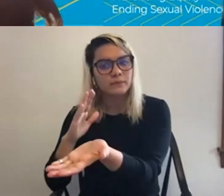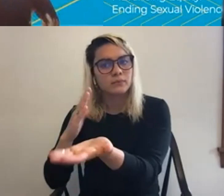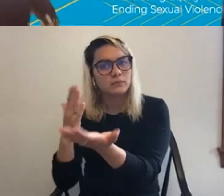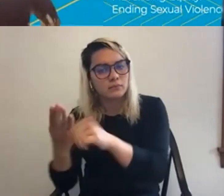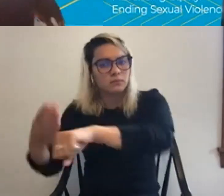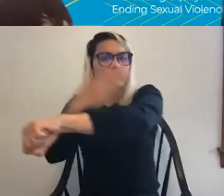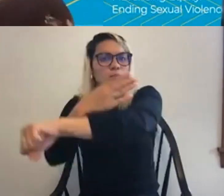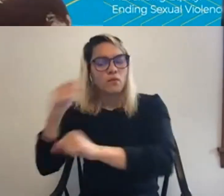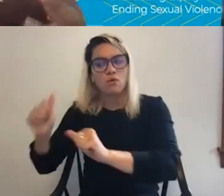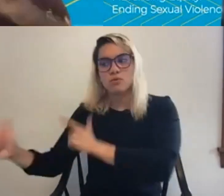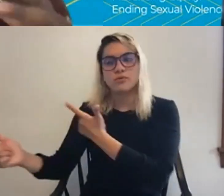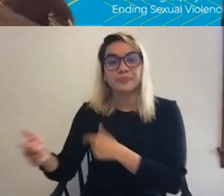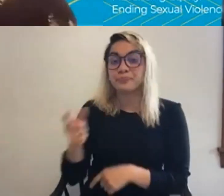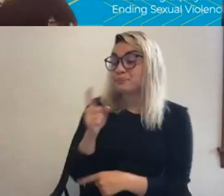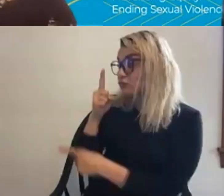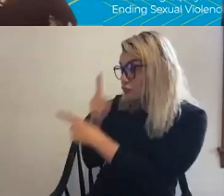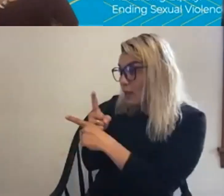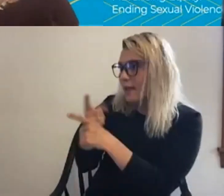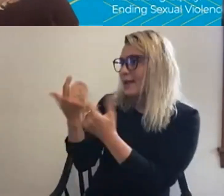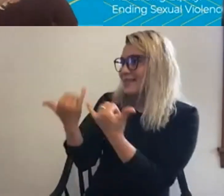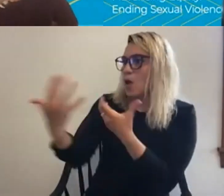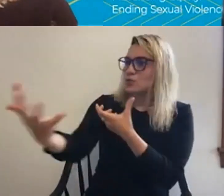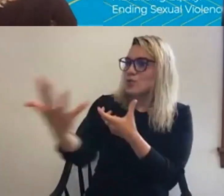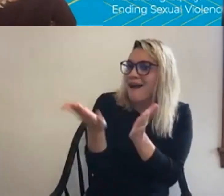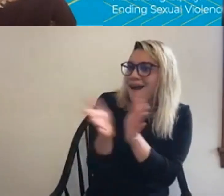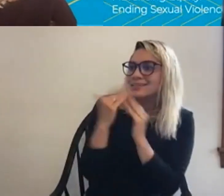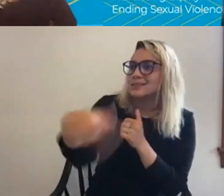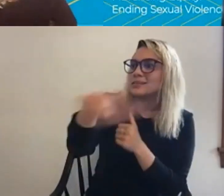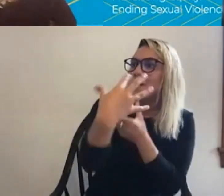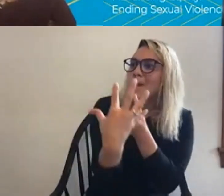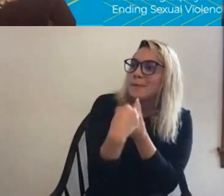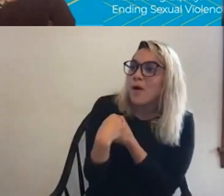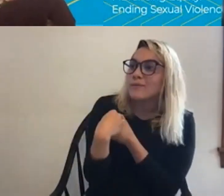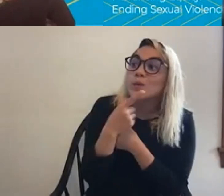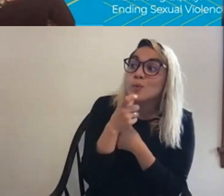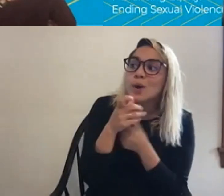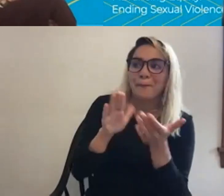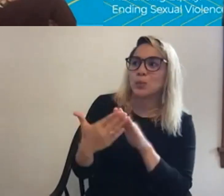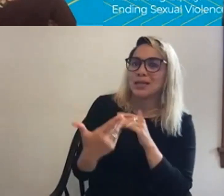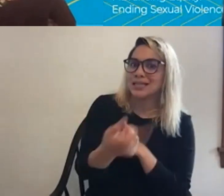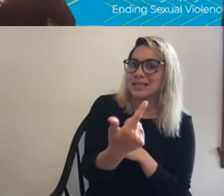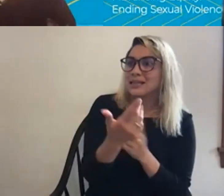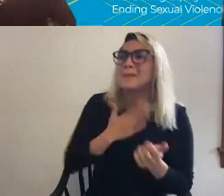calling them into is for community to also be accountable for creating that world with you by voting yes.